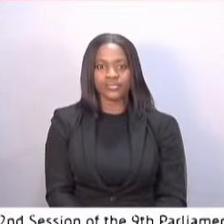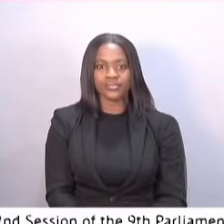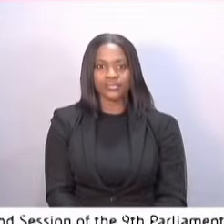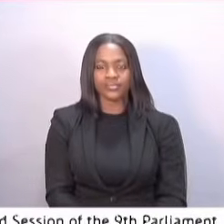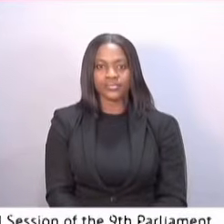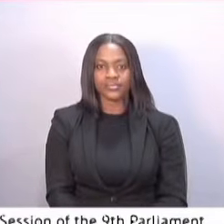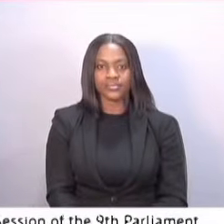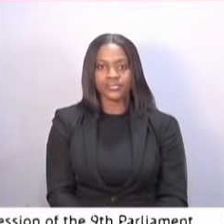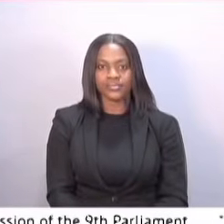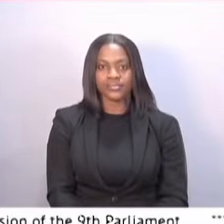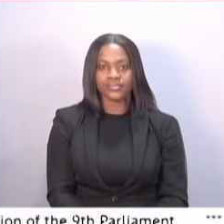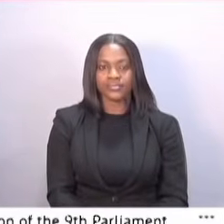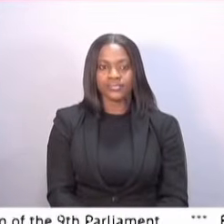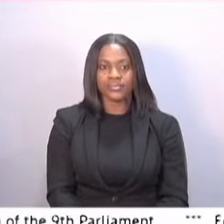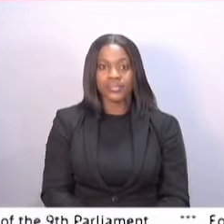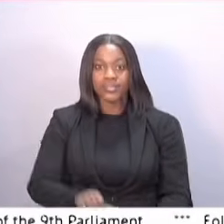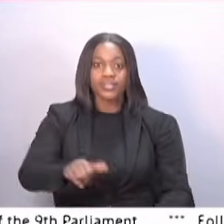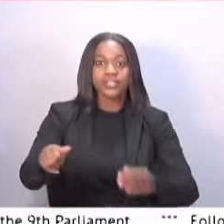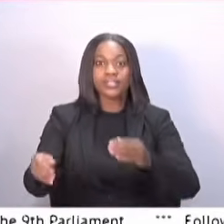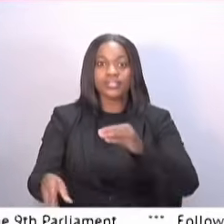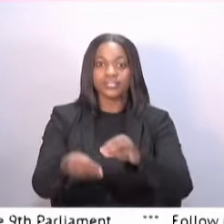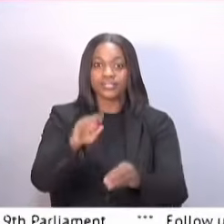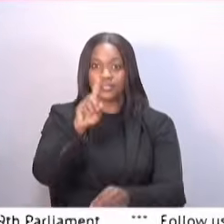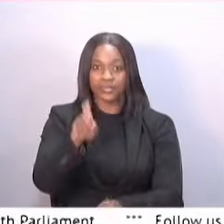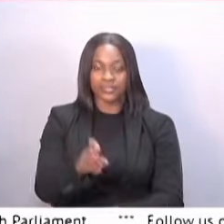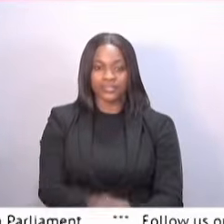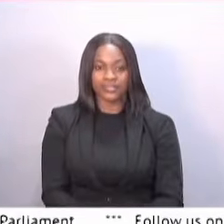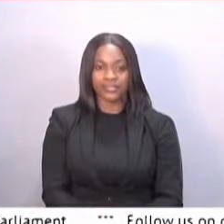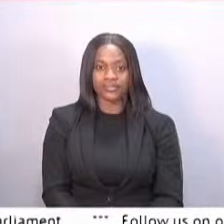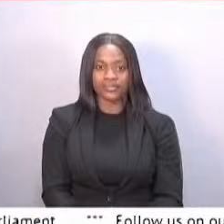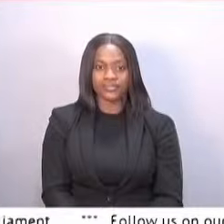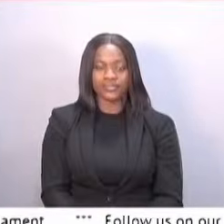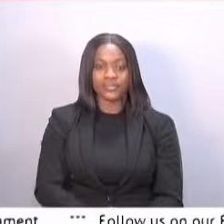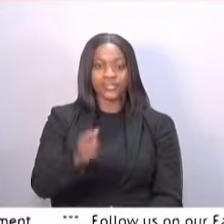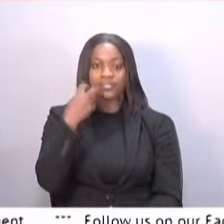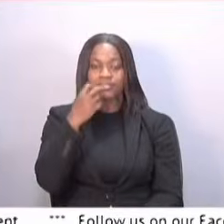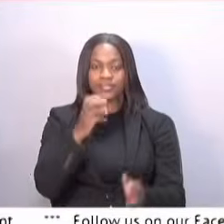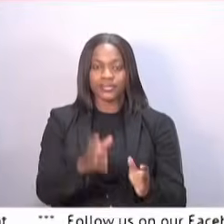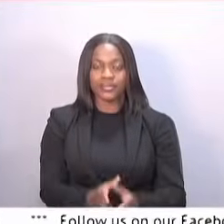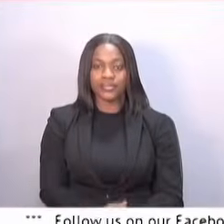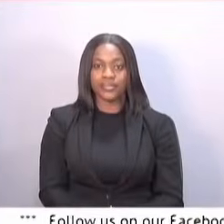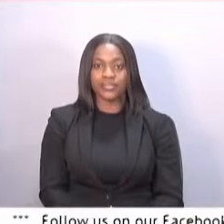Yes, Honorable Minority Chief Whip. Any supplementary question? Yes, indeed, Speaker.